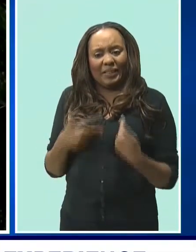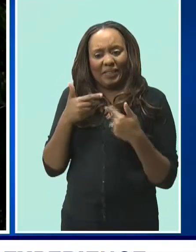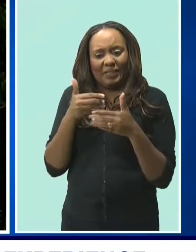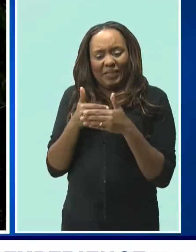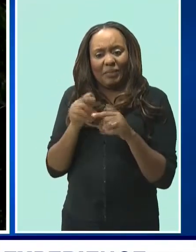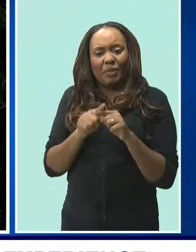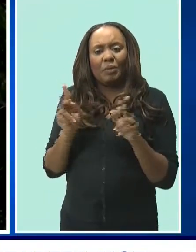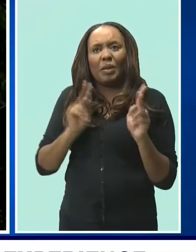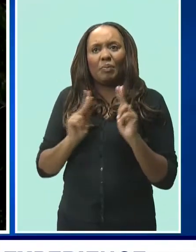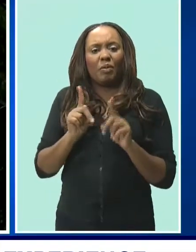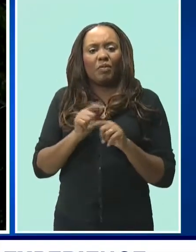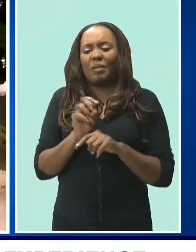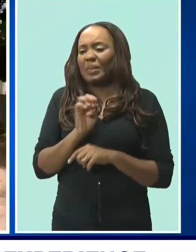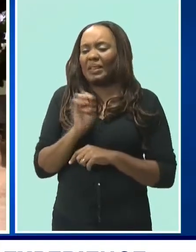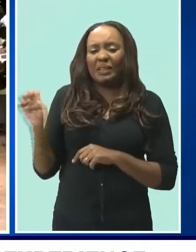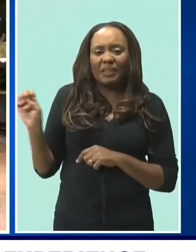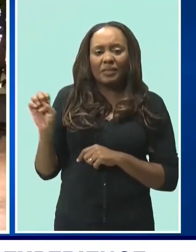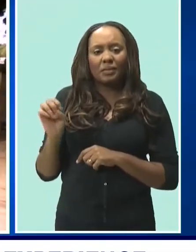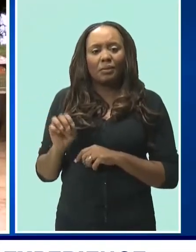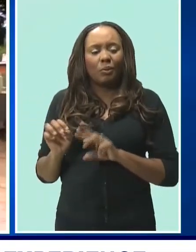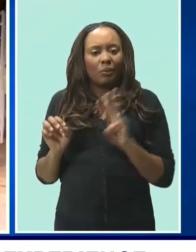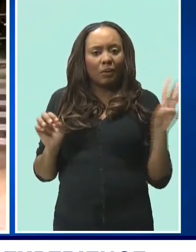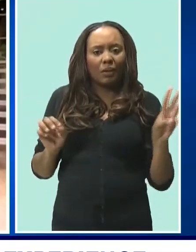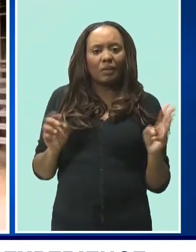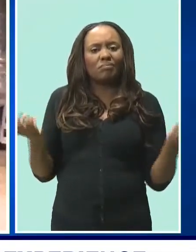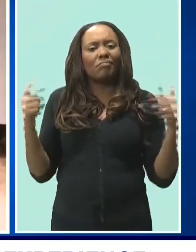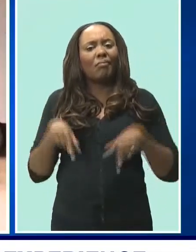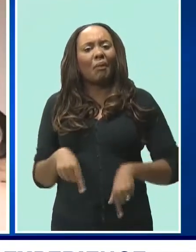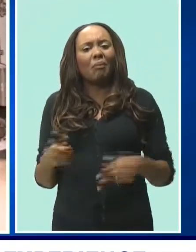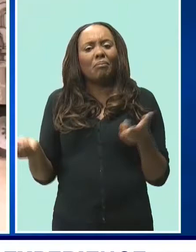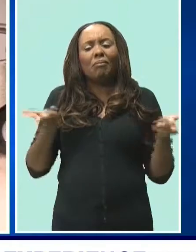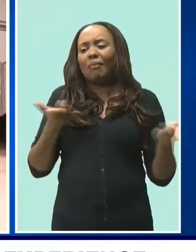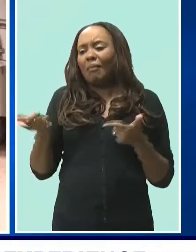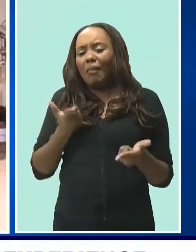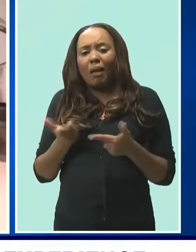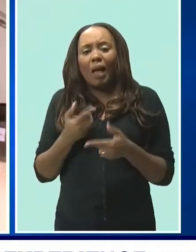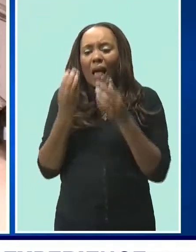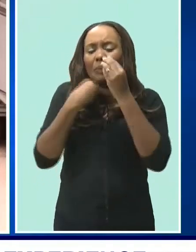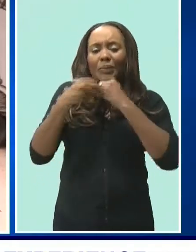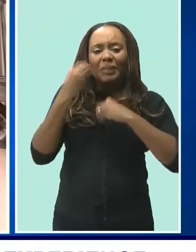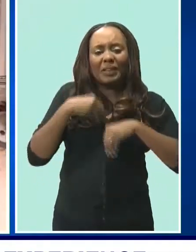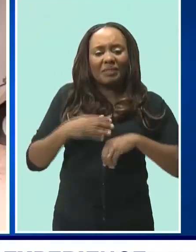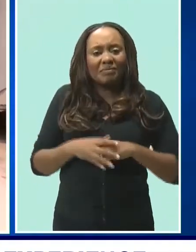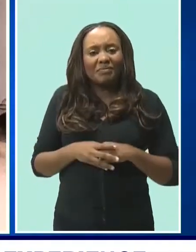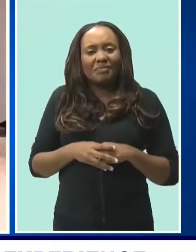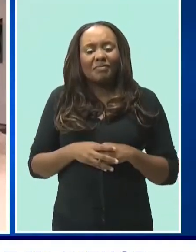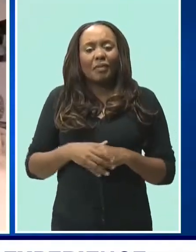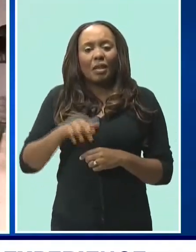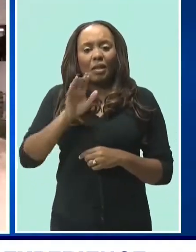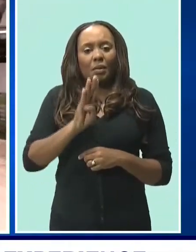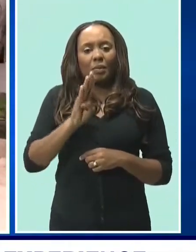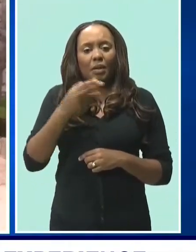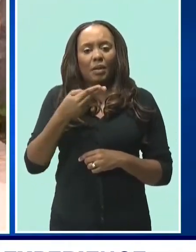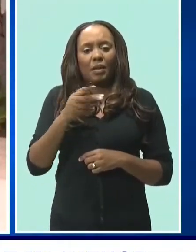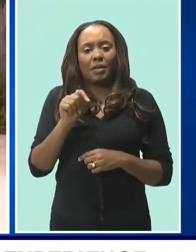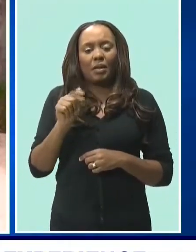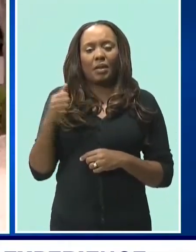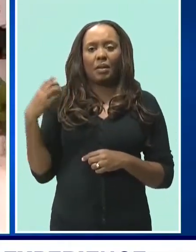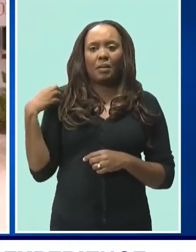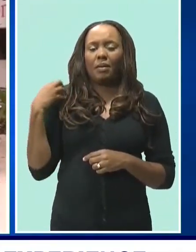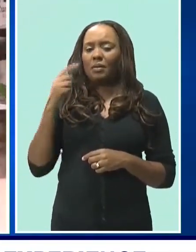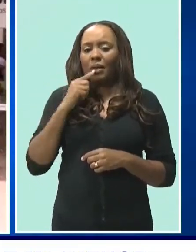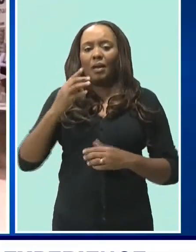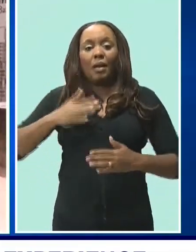from the West Coast, from the East Coast. They come here, they lime, they get their food. BHTA Chairman Jeffrey Roach is happy